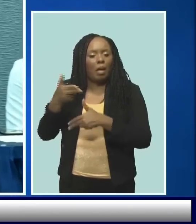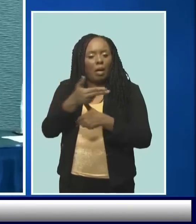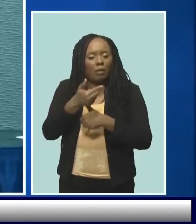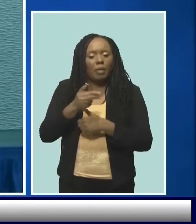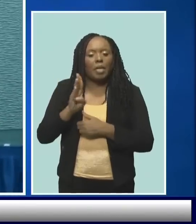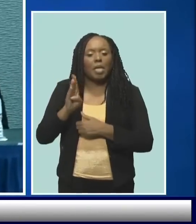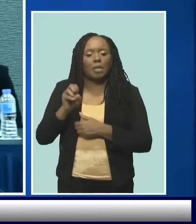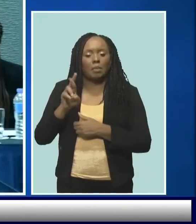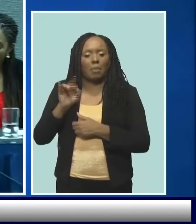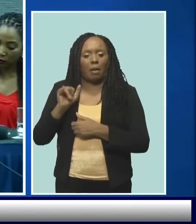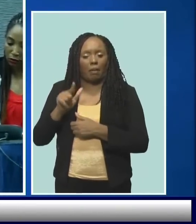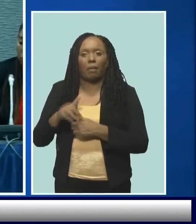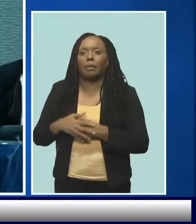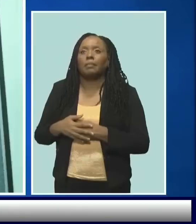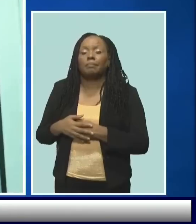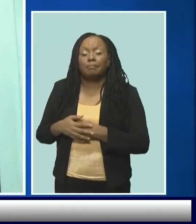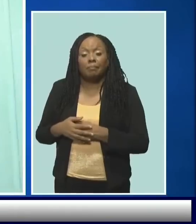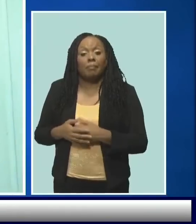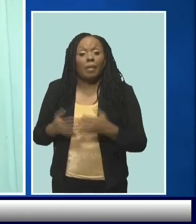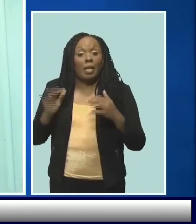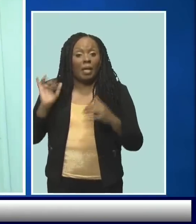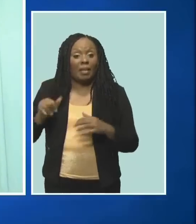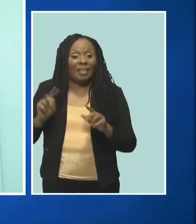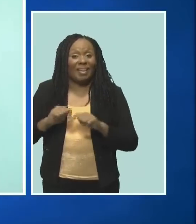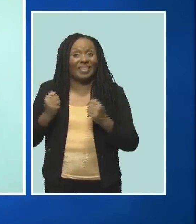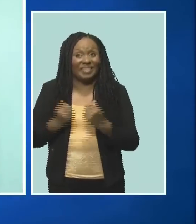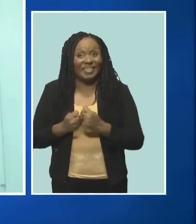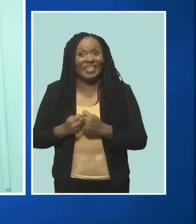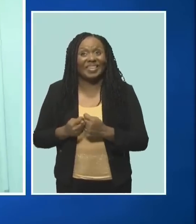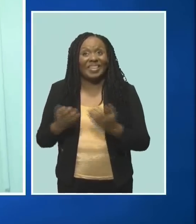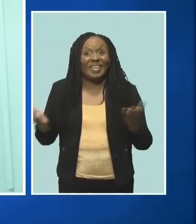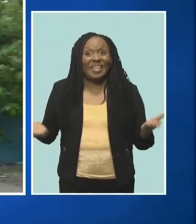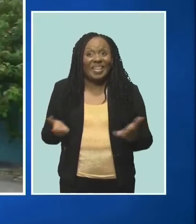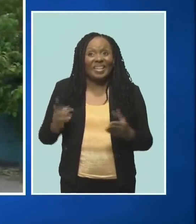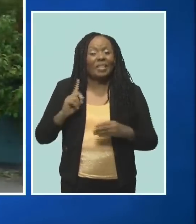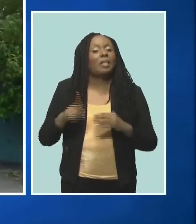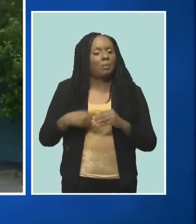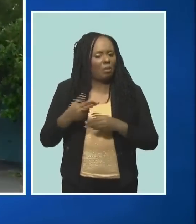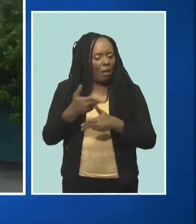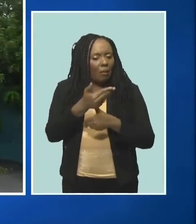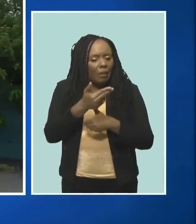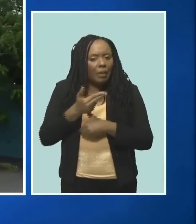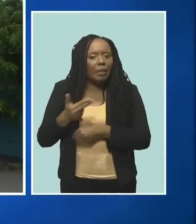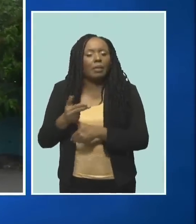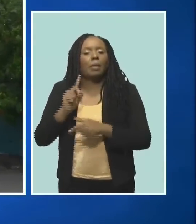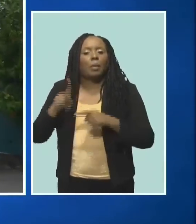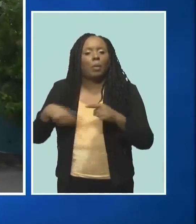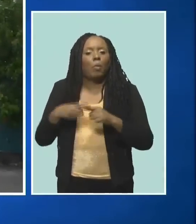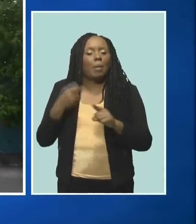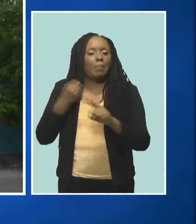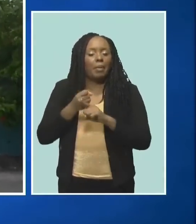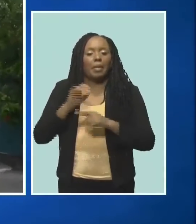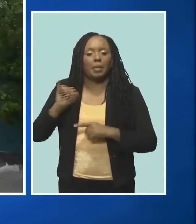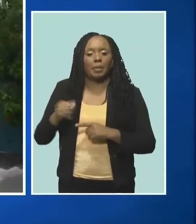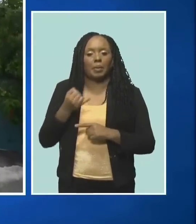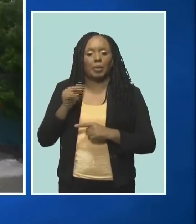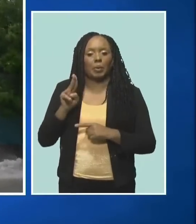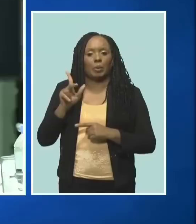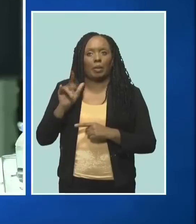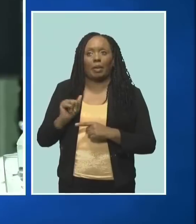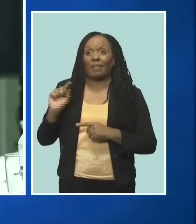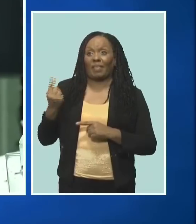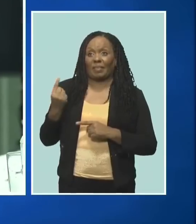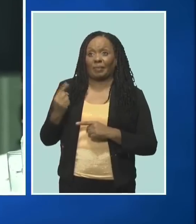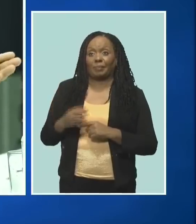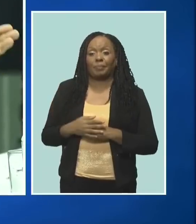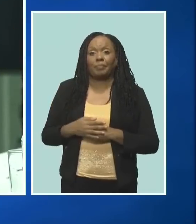conduct a damage and loss assessment. Their mission relates to the passage of Hurricane Beryl on July 1st. Minister in the Ministry